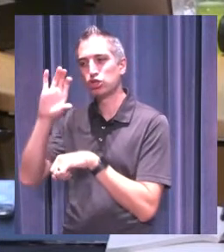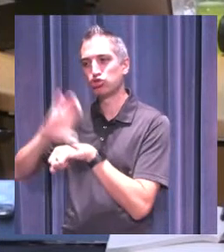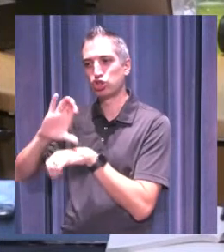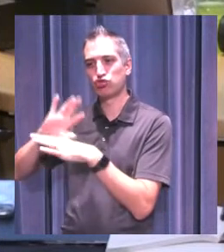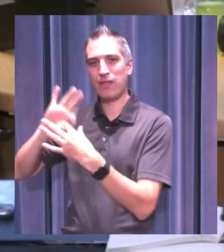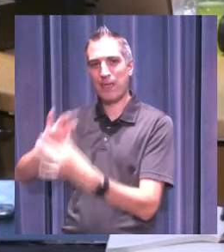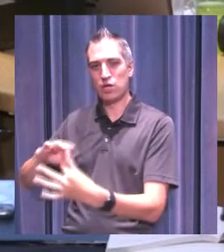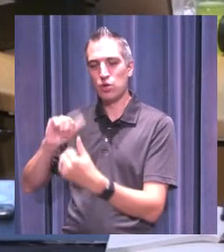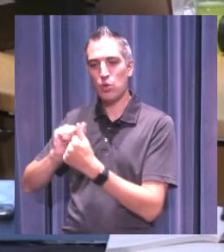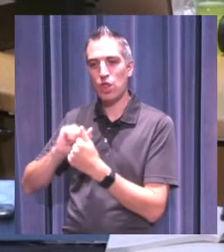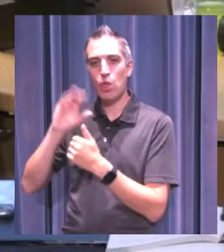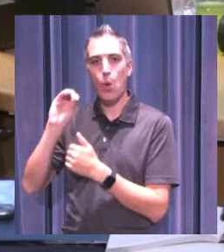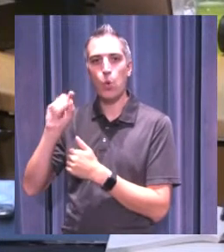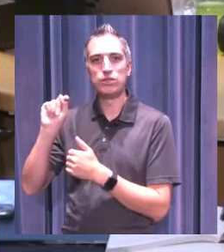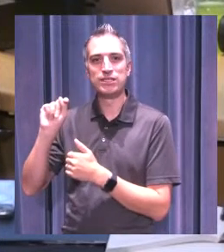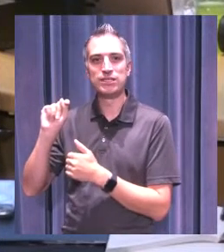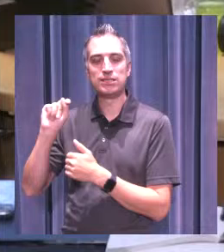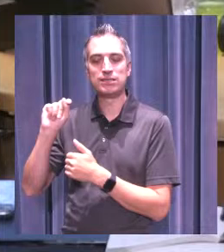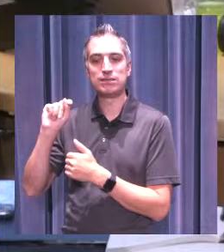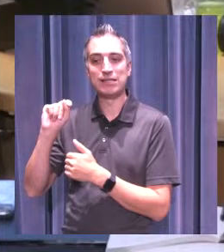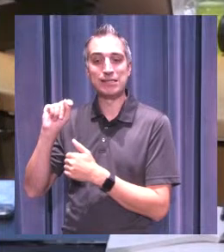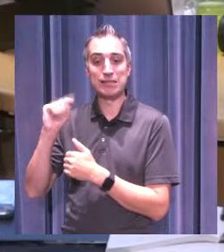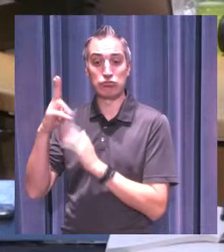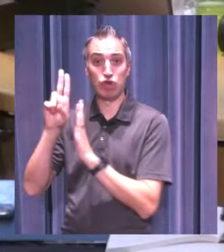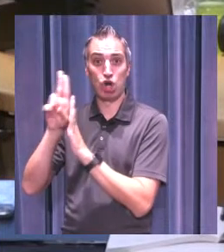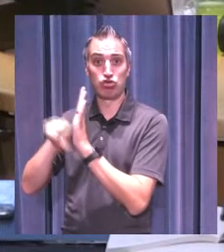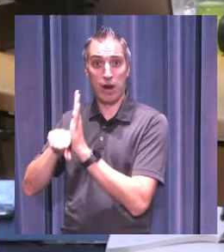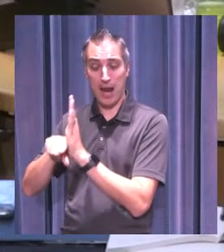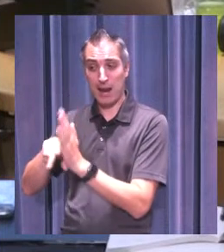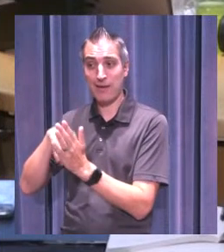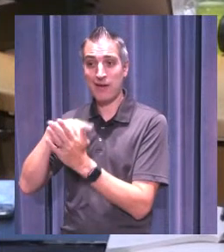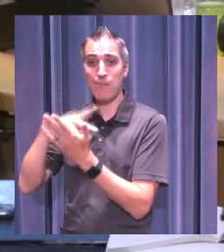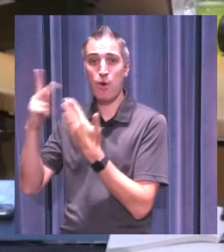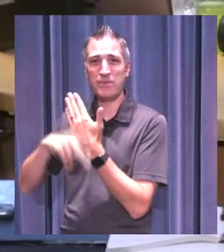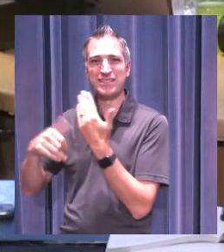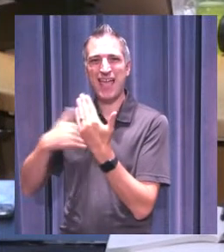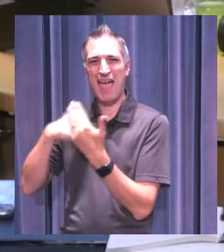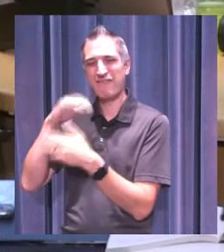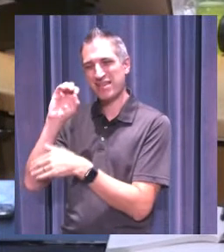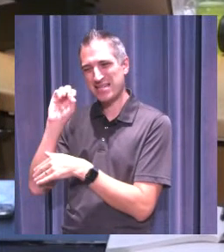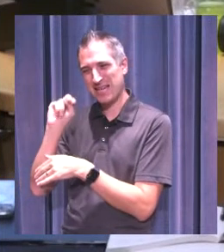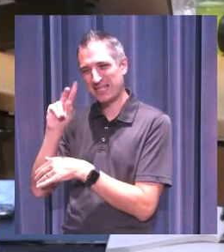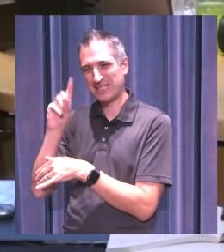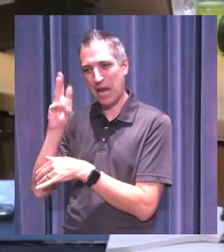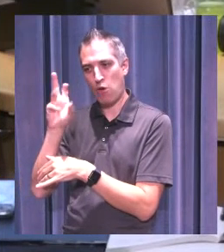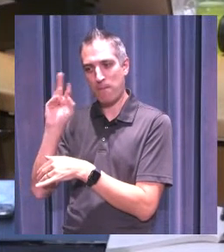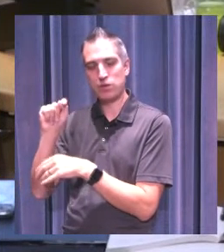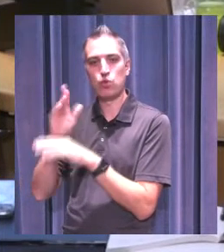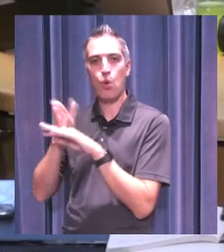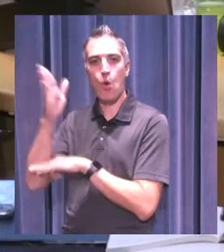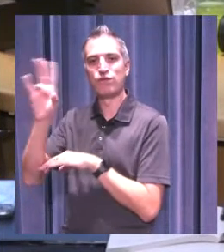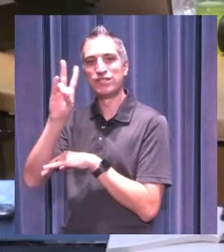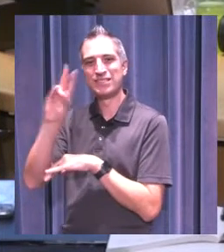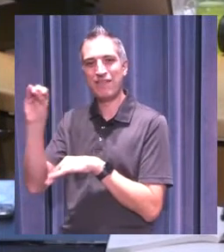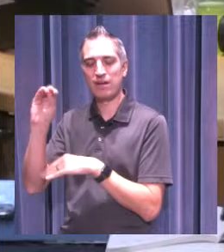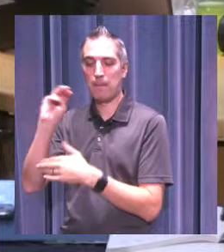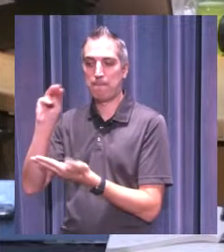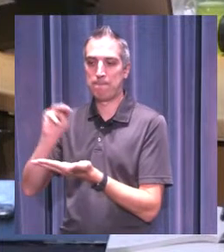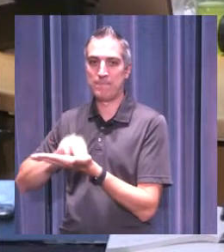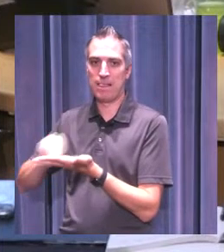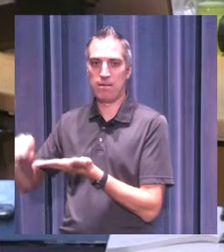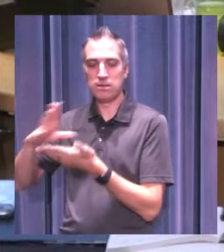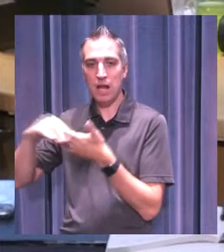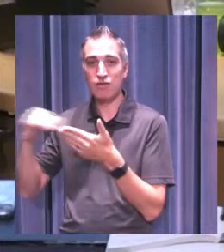OTH undergrad and graduate programs, has an endowment over $70 million and has invested